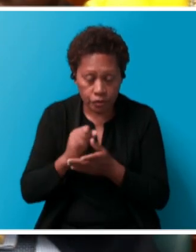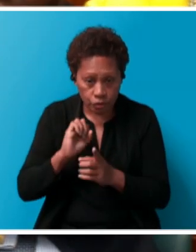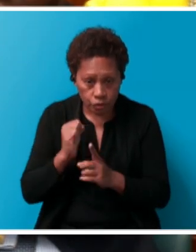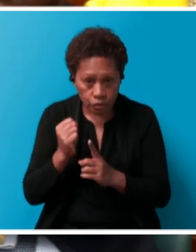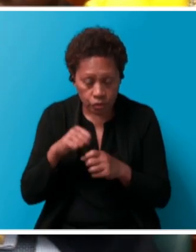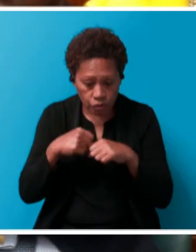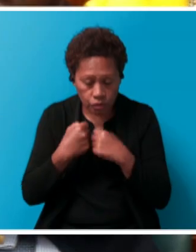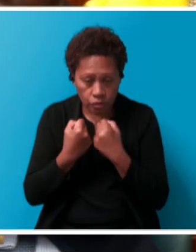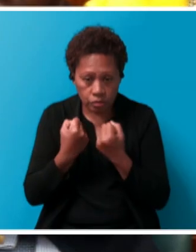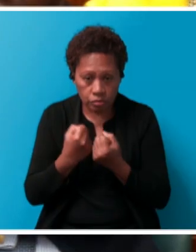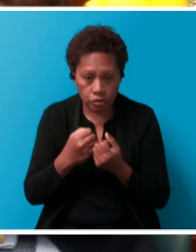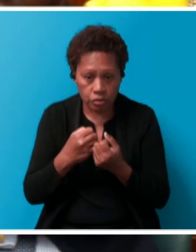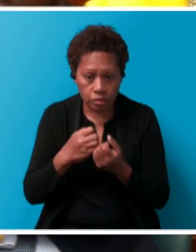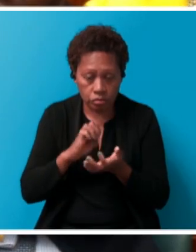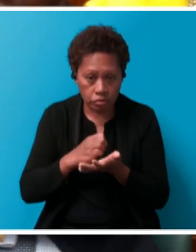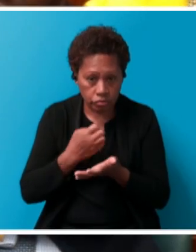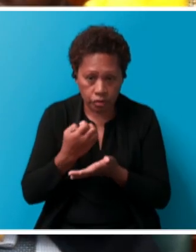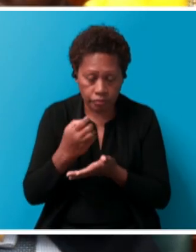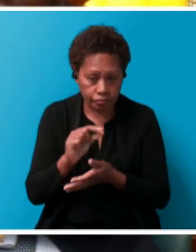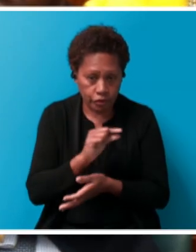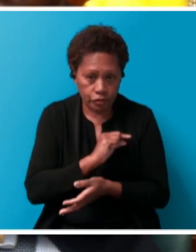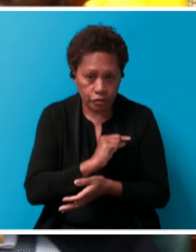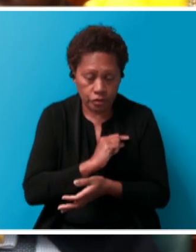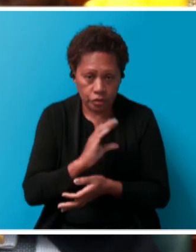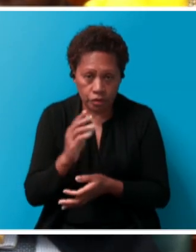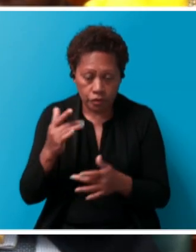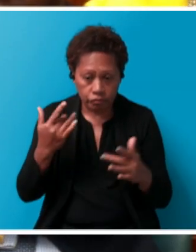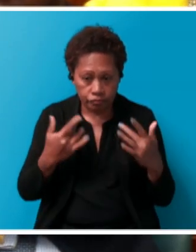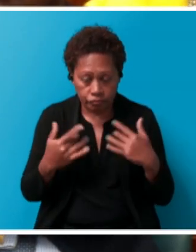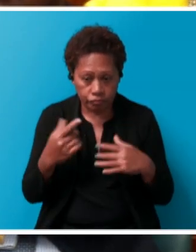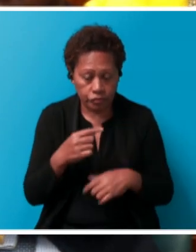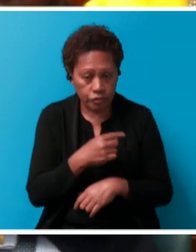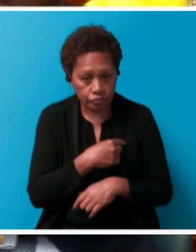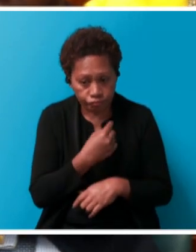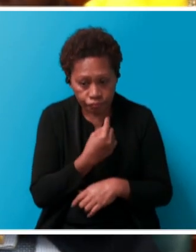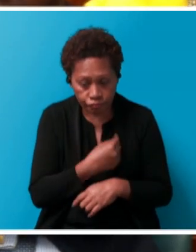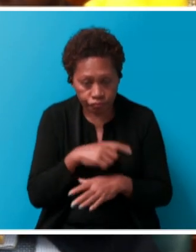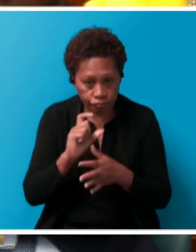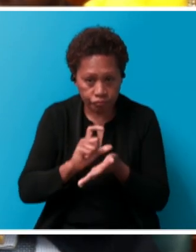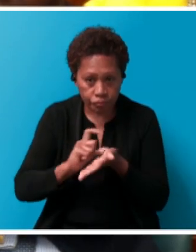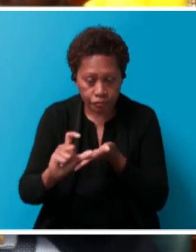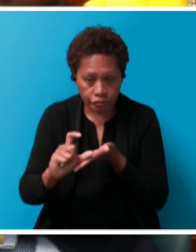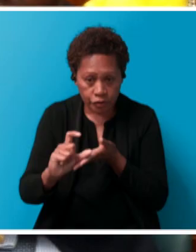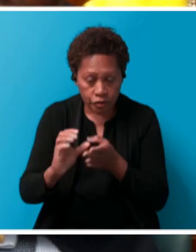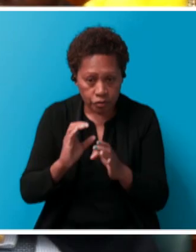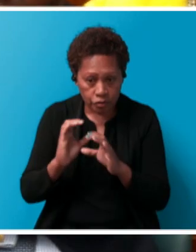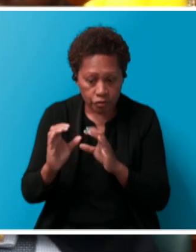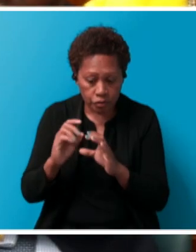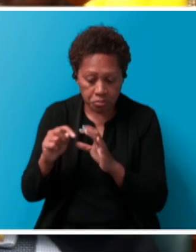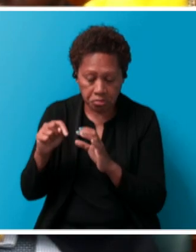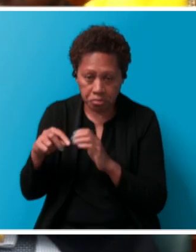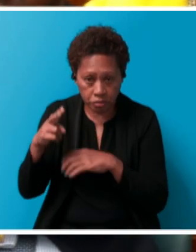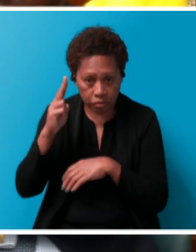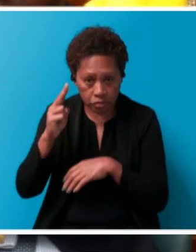and improving the quality of life. These commitments are clearly communicated and articulated in our national